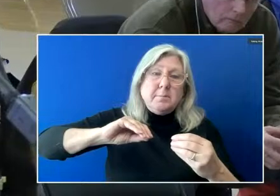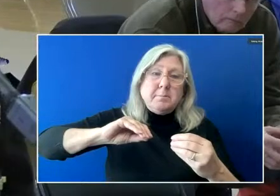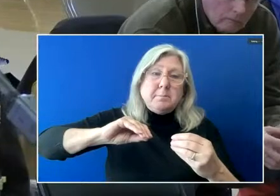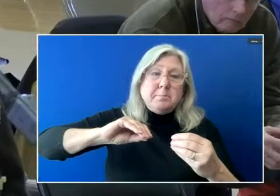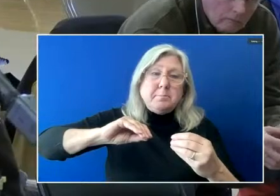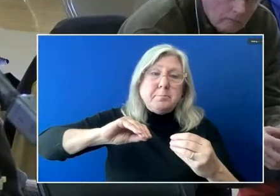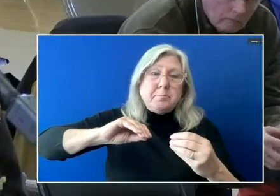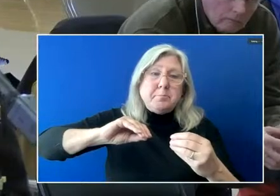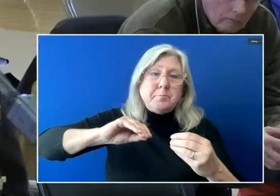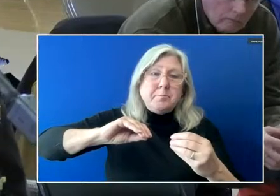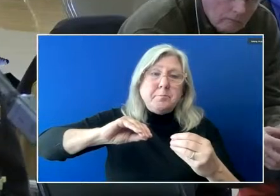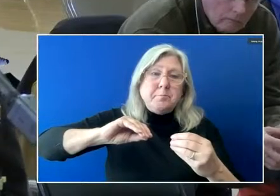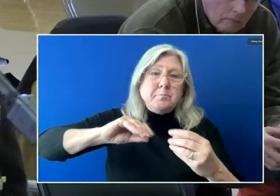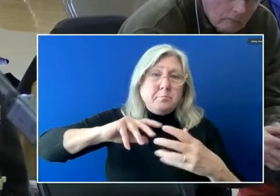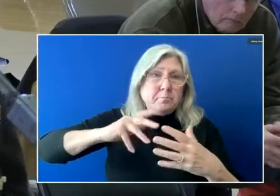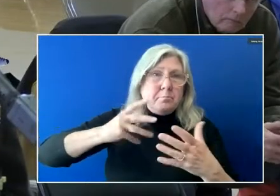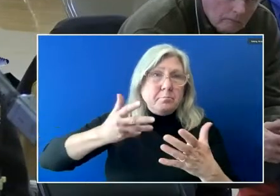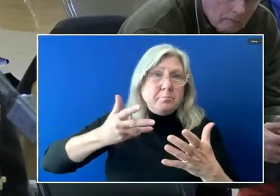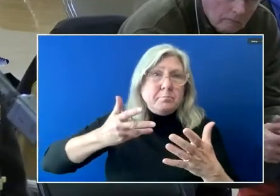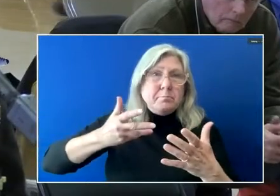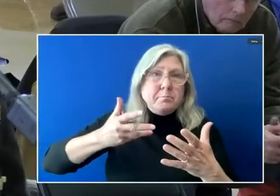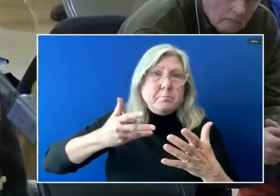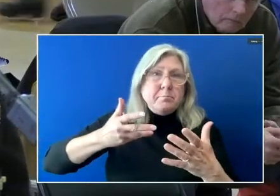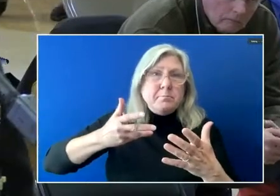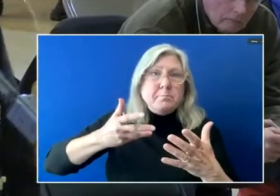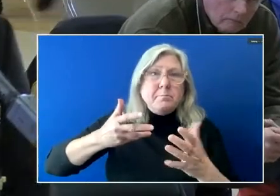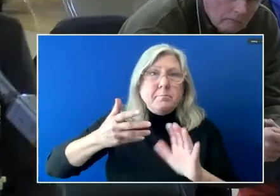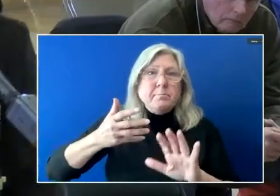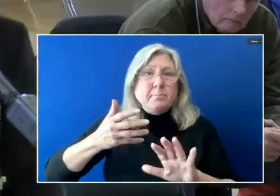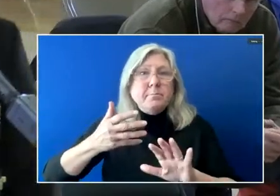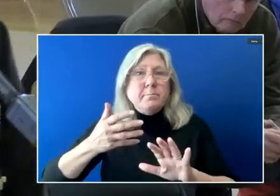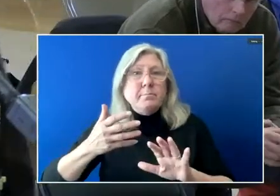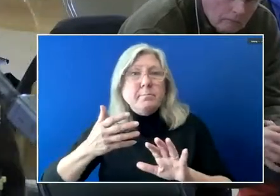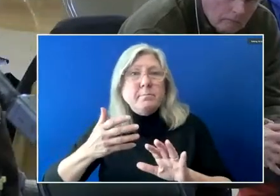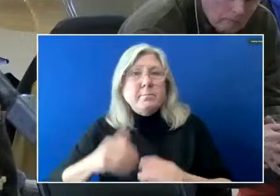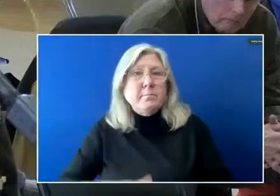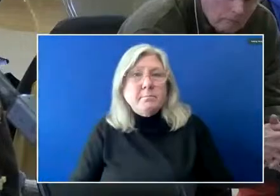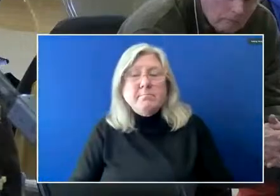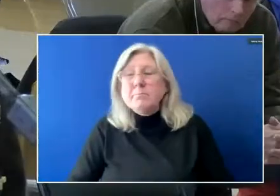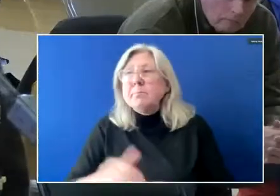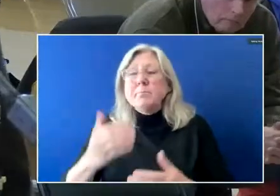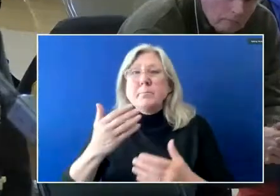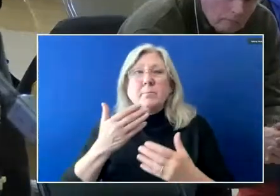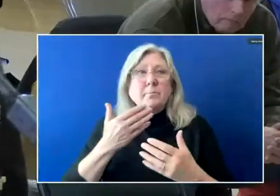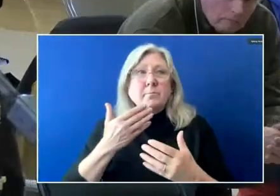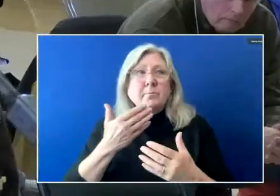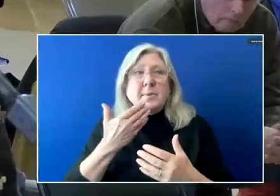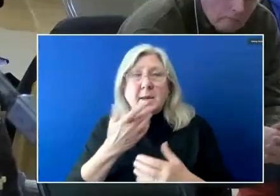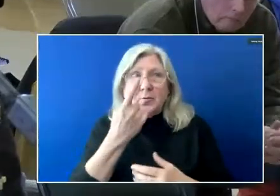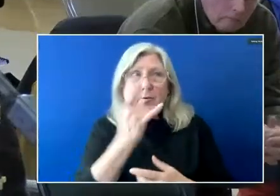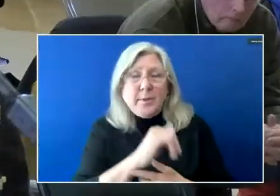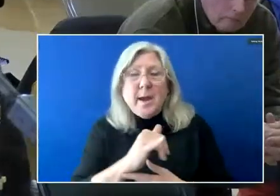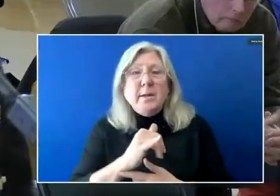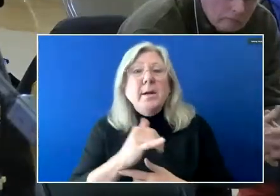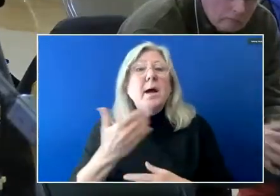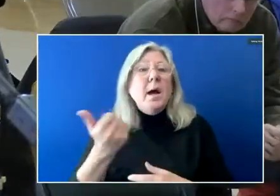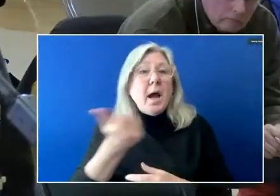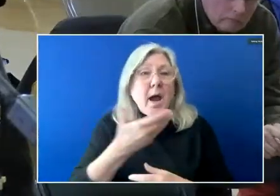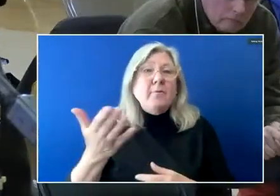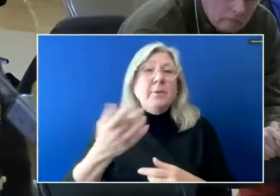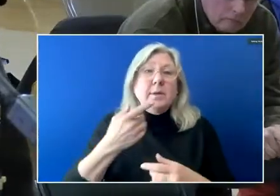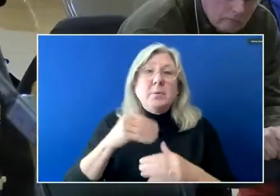to yes it is thanks for that it has everything to do to send a